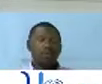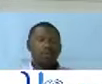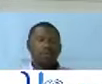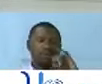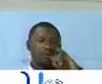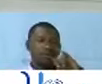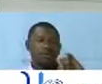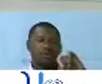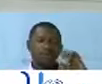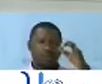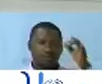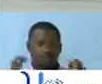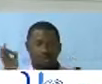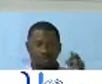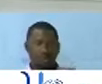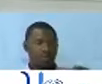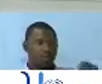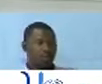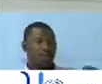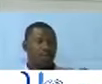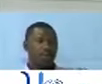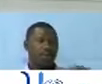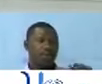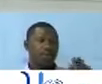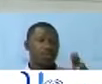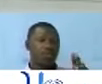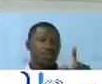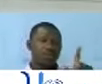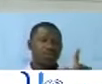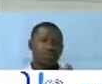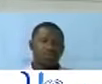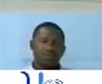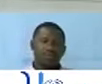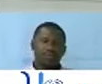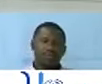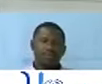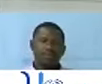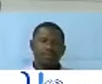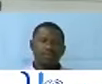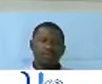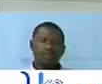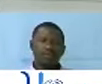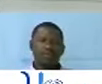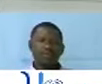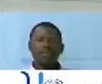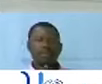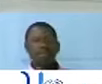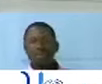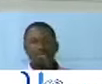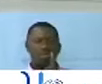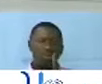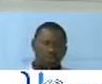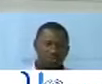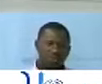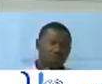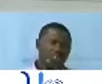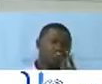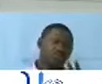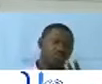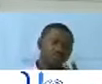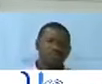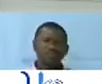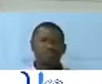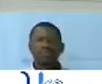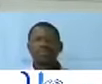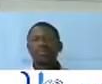misal suñ boycott di gedd biñ geddon koti boy Justice Paul soti won na maybe one or two mbéd ñaar wala